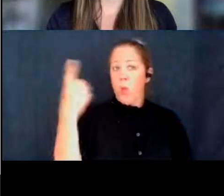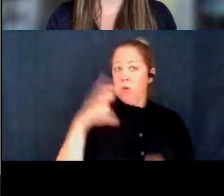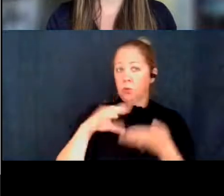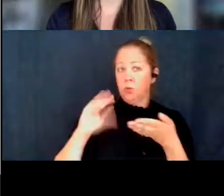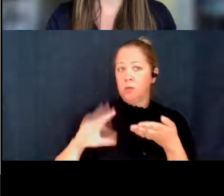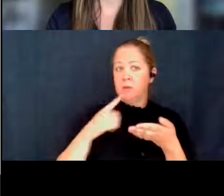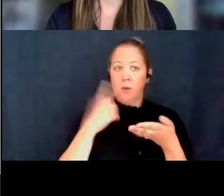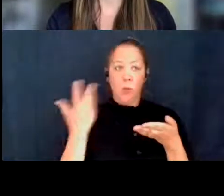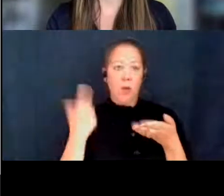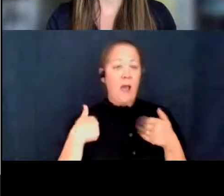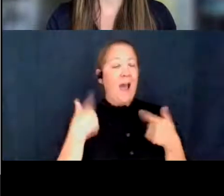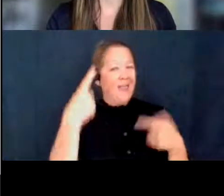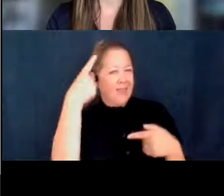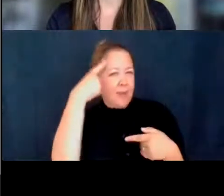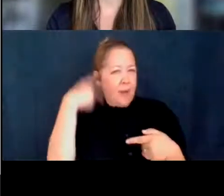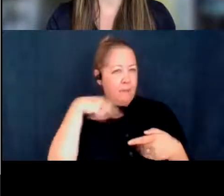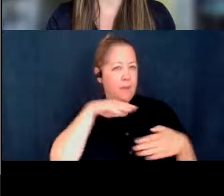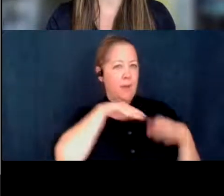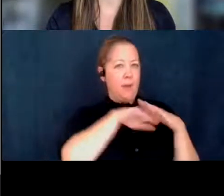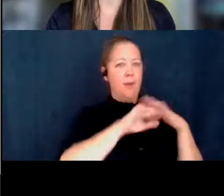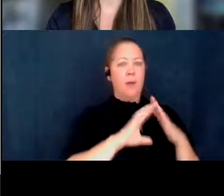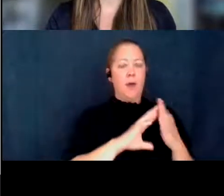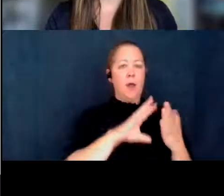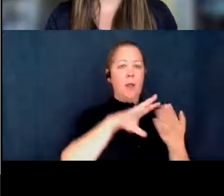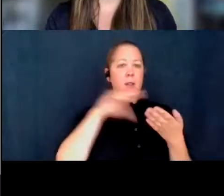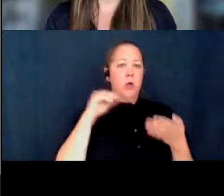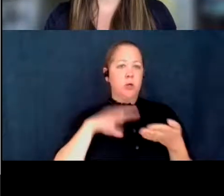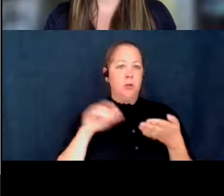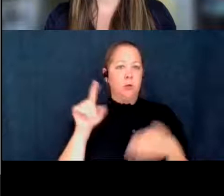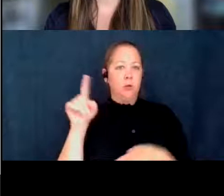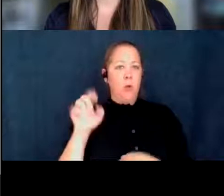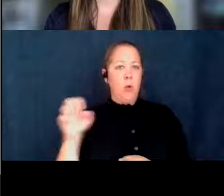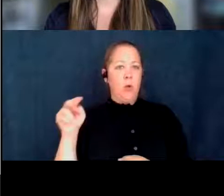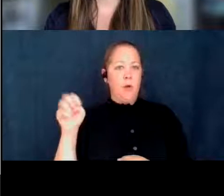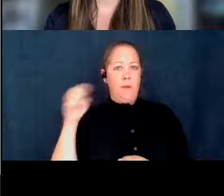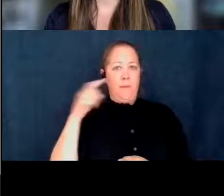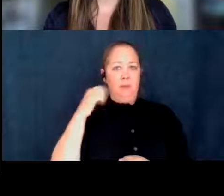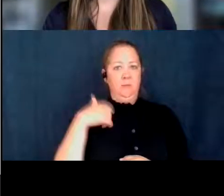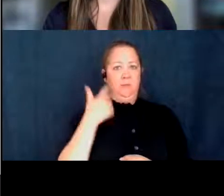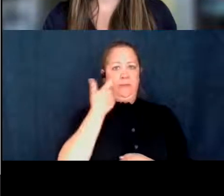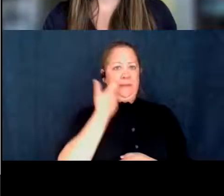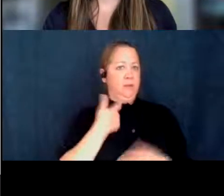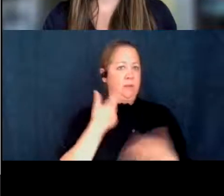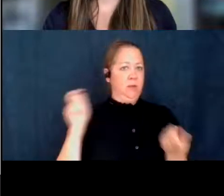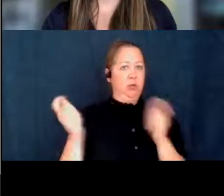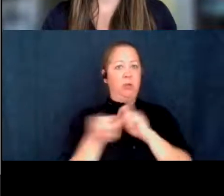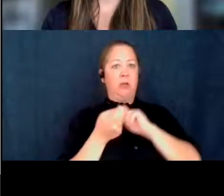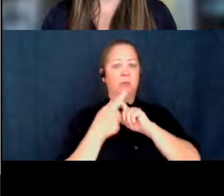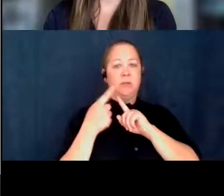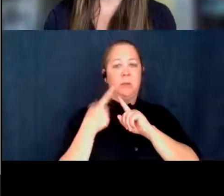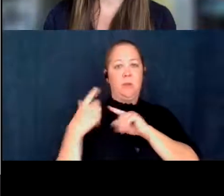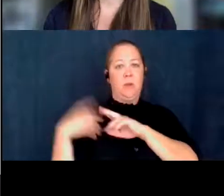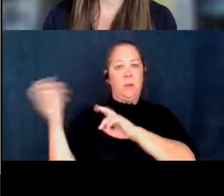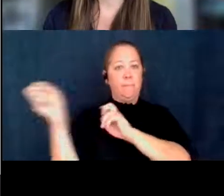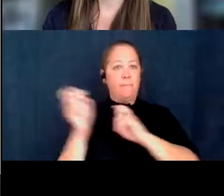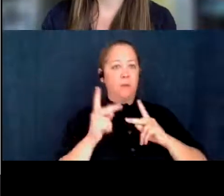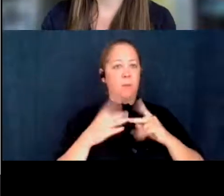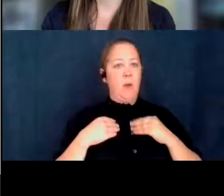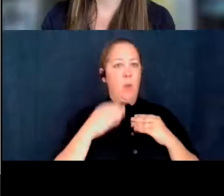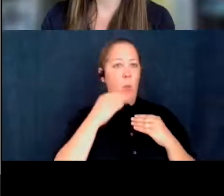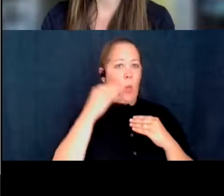right now as I'm still taking in the sudden changes in environment after having returned to India. I'm readjusting to my old life in a